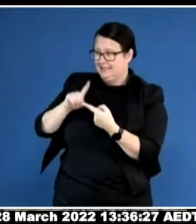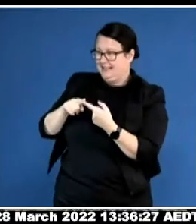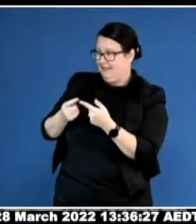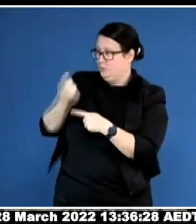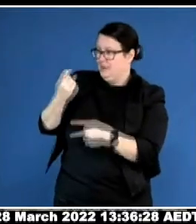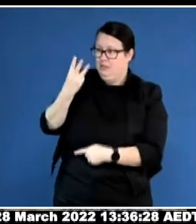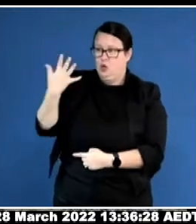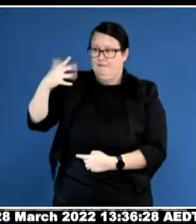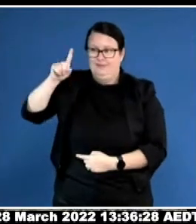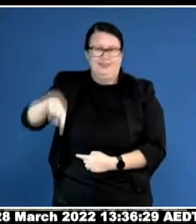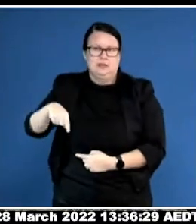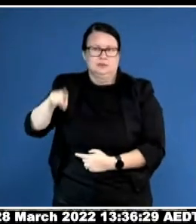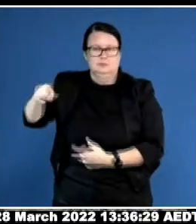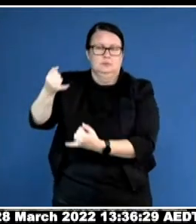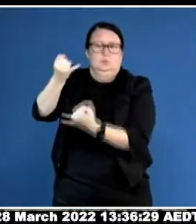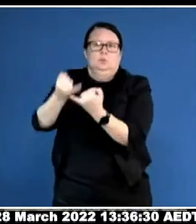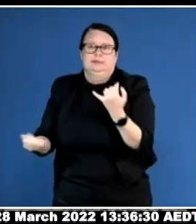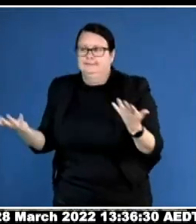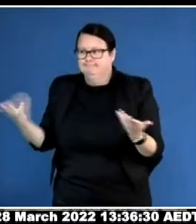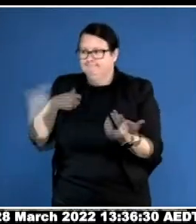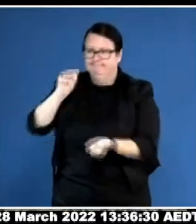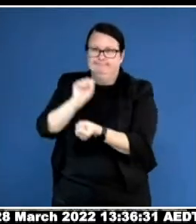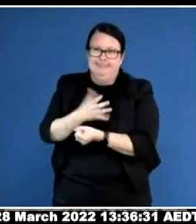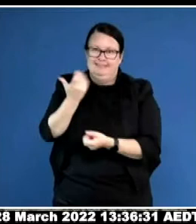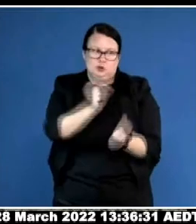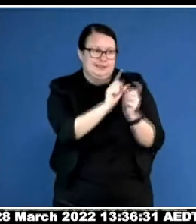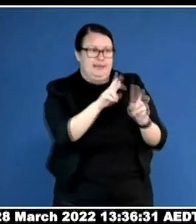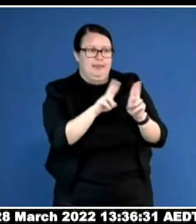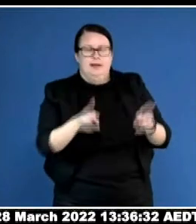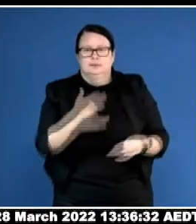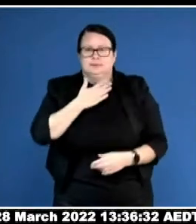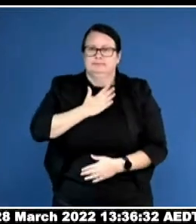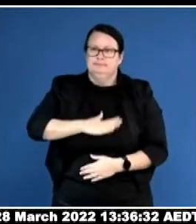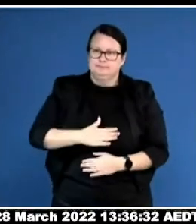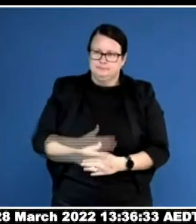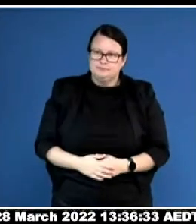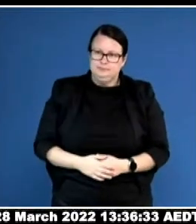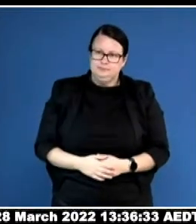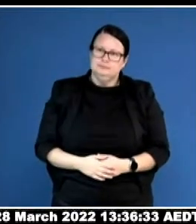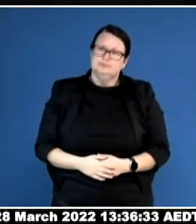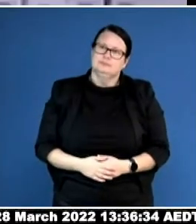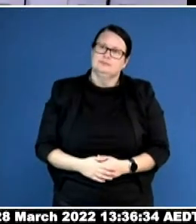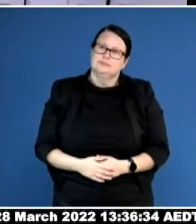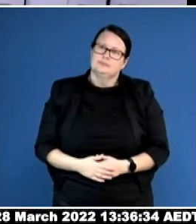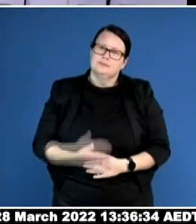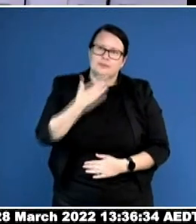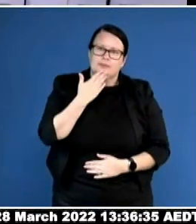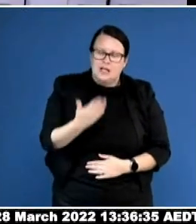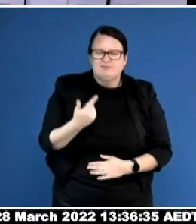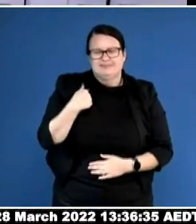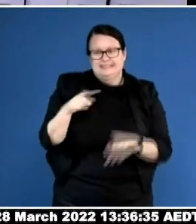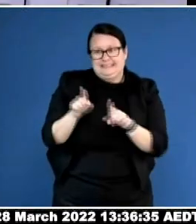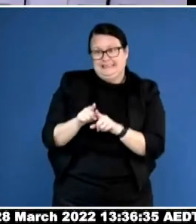because it is worse than the option, Thank the you. Other option. Look, I, repeat what my colleagues have said. We're